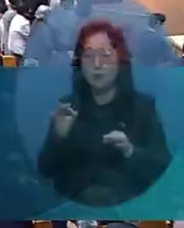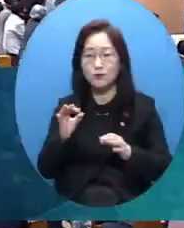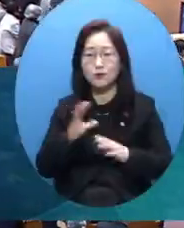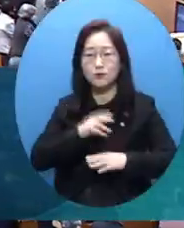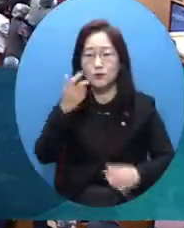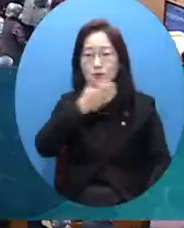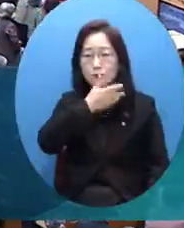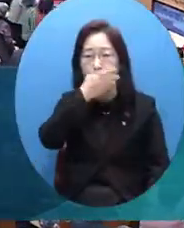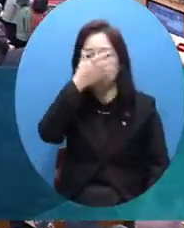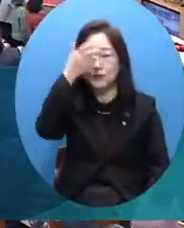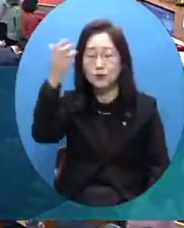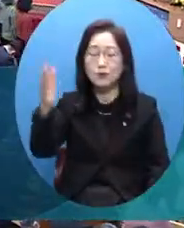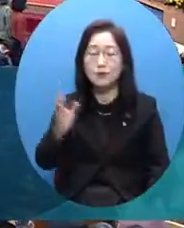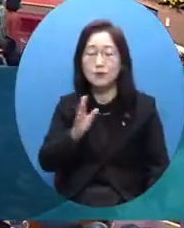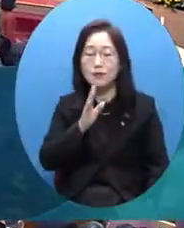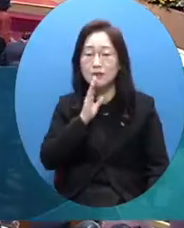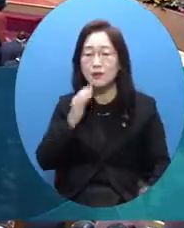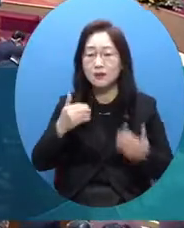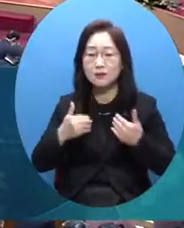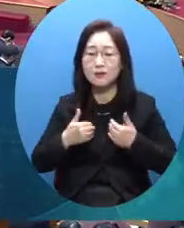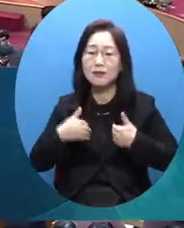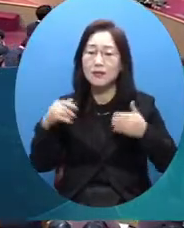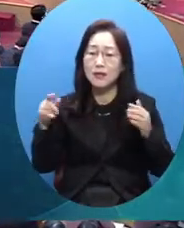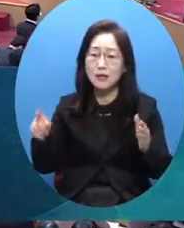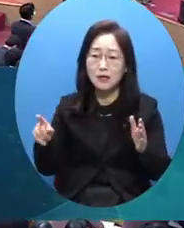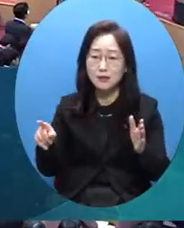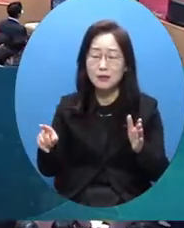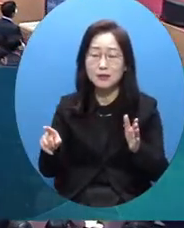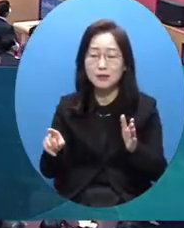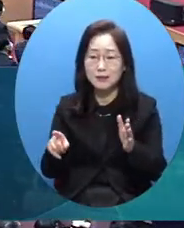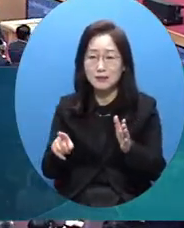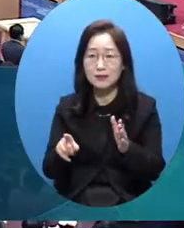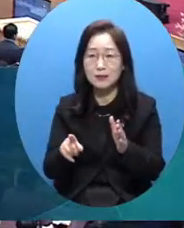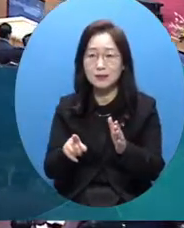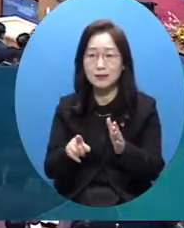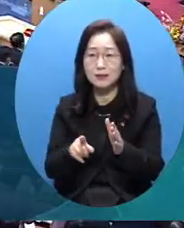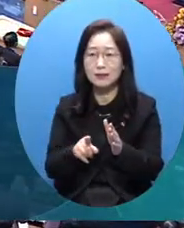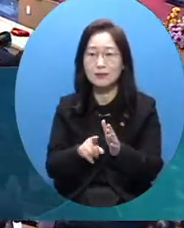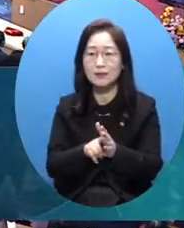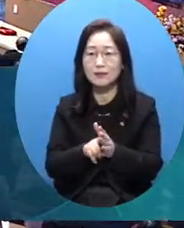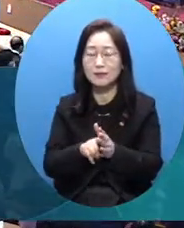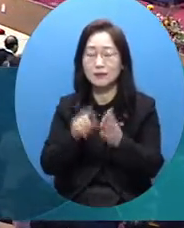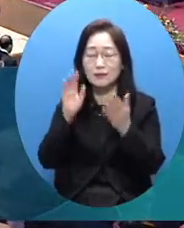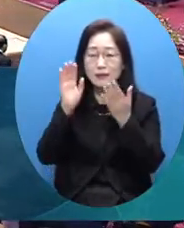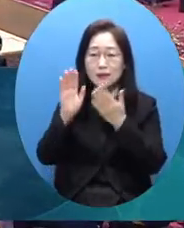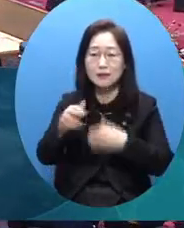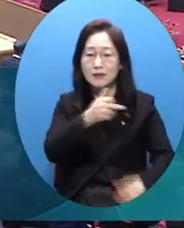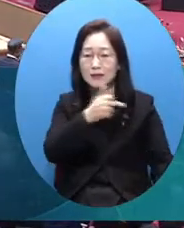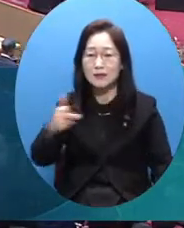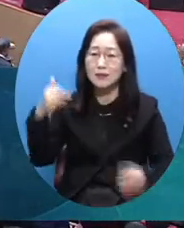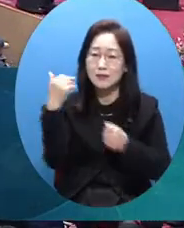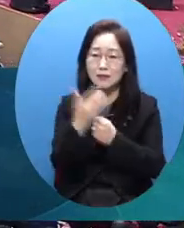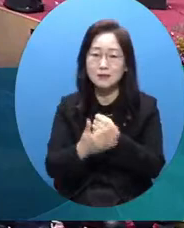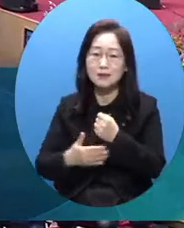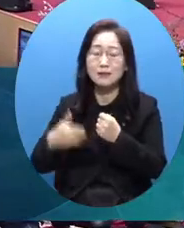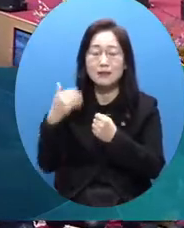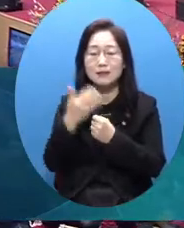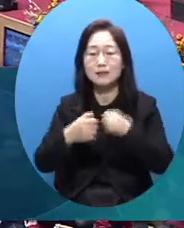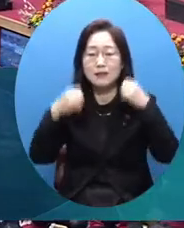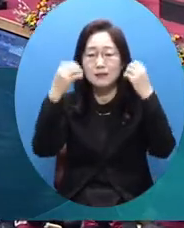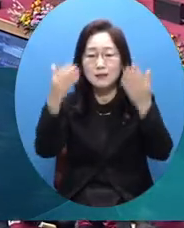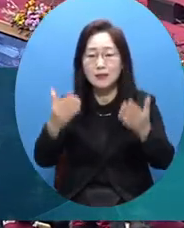oh this wonderful dream is a secret of Grace and I would this secret you